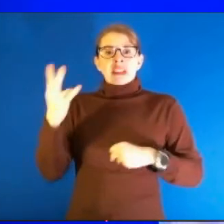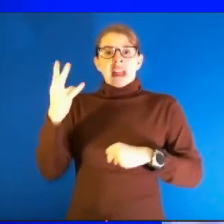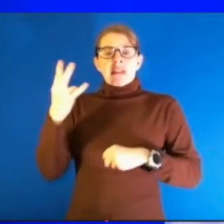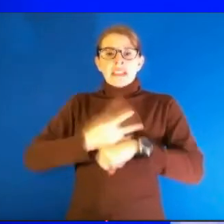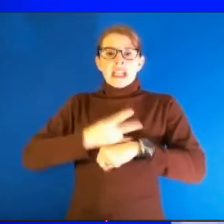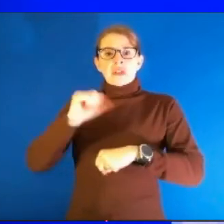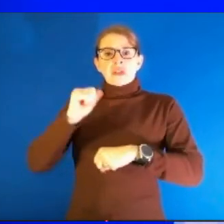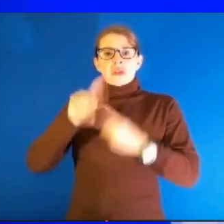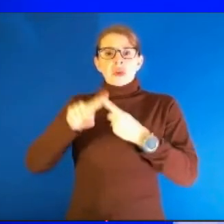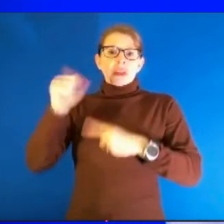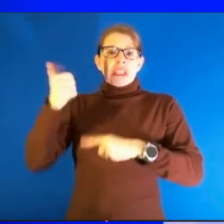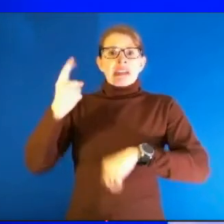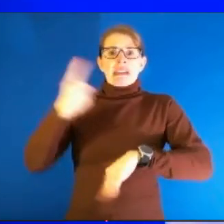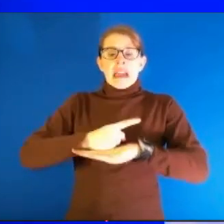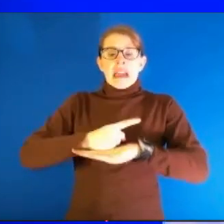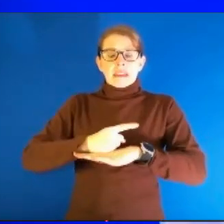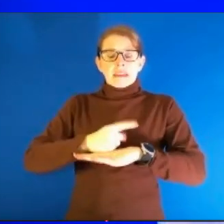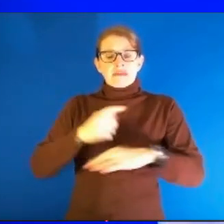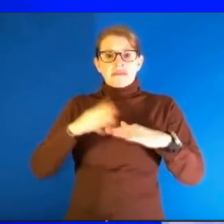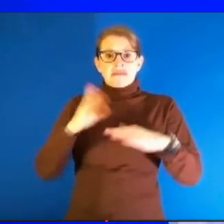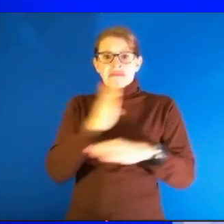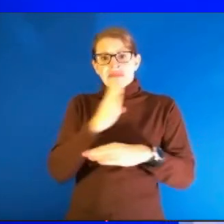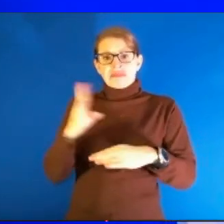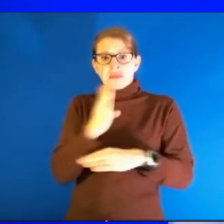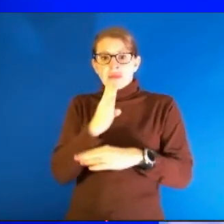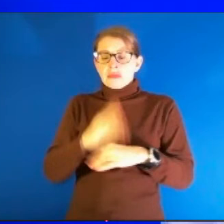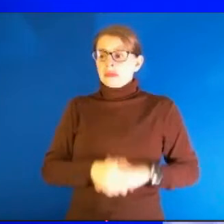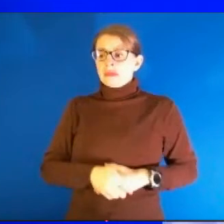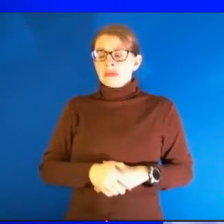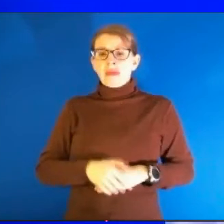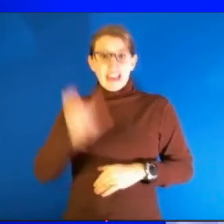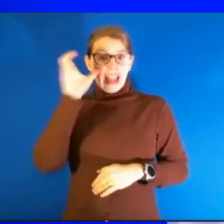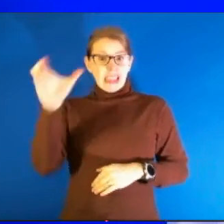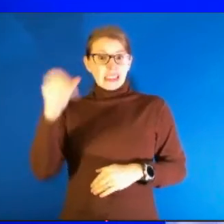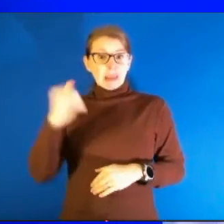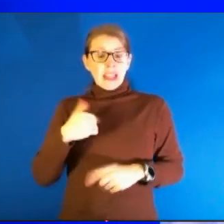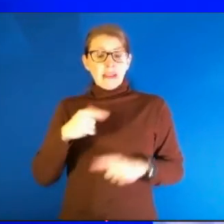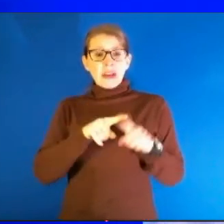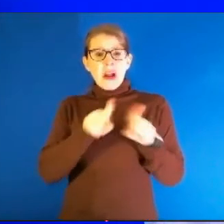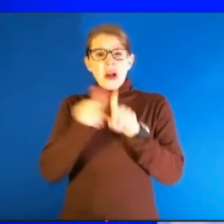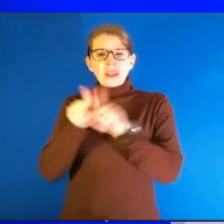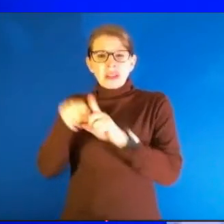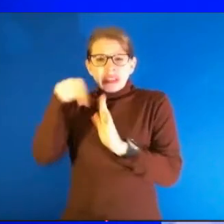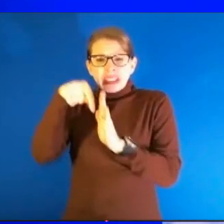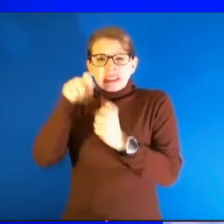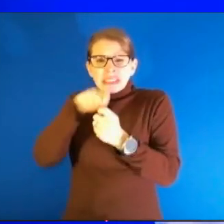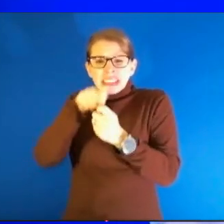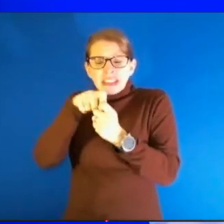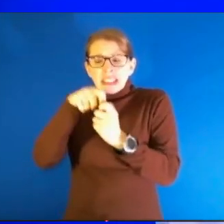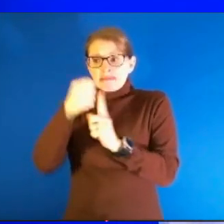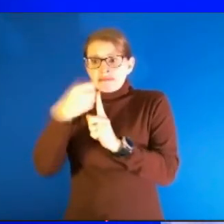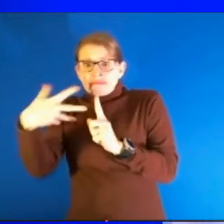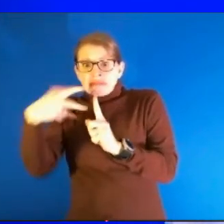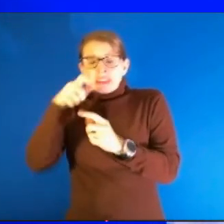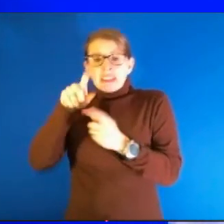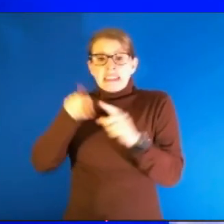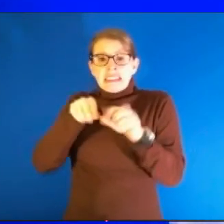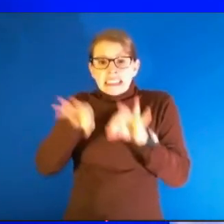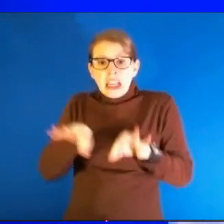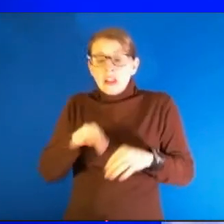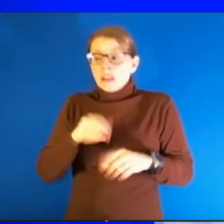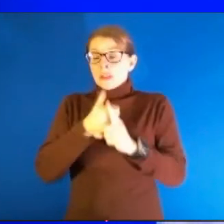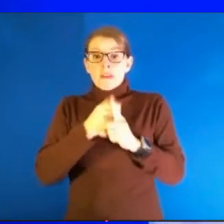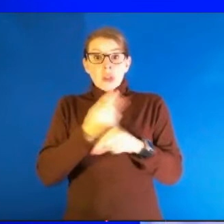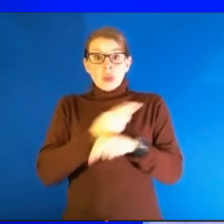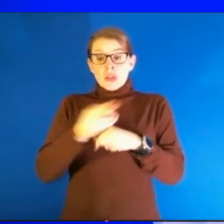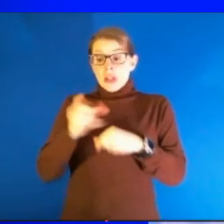think there are large concepts, as we talked about, but there are also those granular details where we know even though you were using that drug